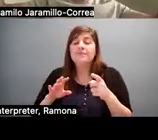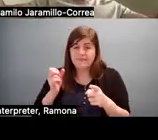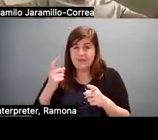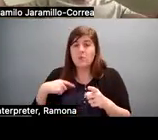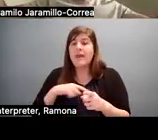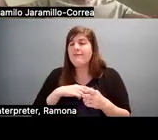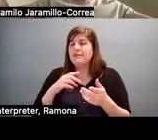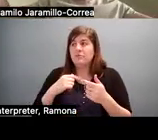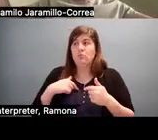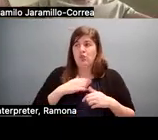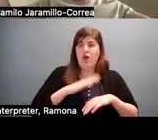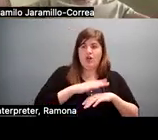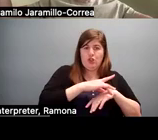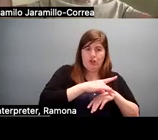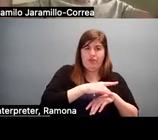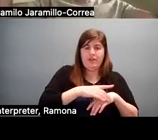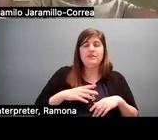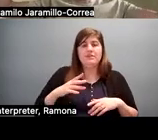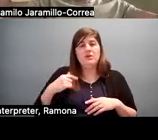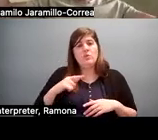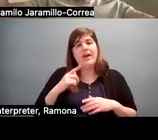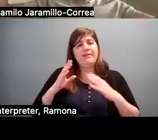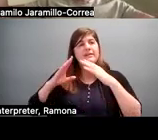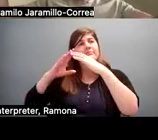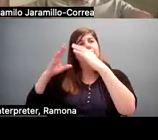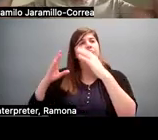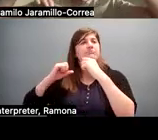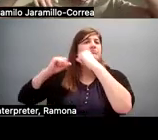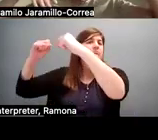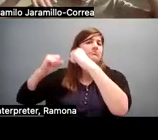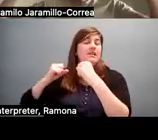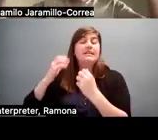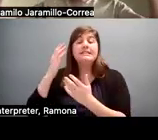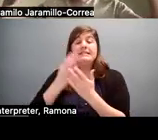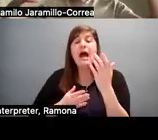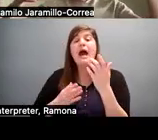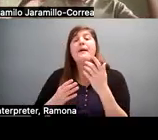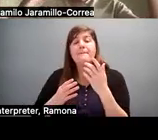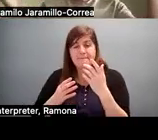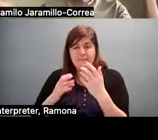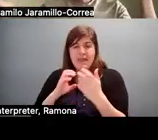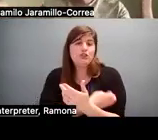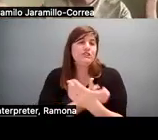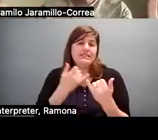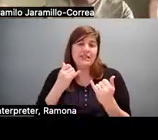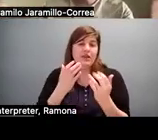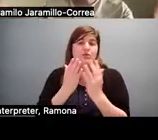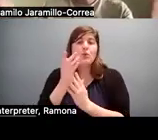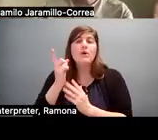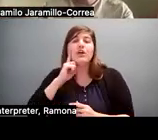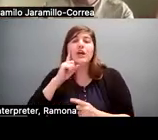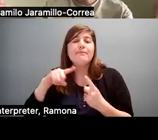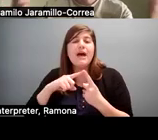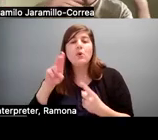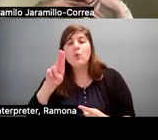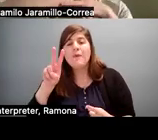from most of this energy. So some of this energy can still make it through the umbrella. So that's why we hear about the UV rays or